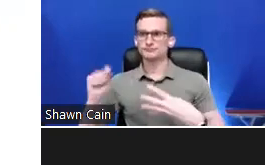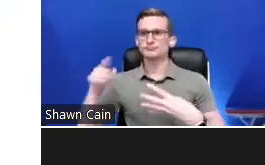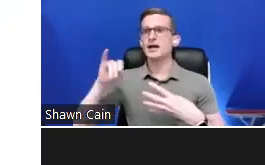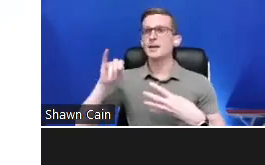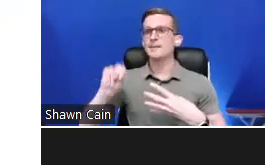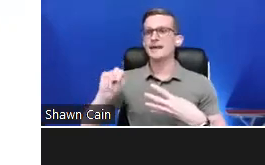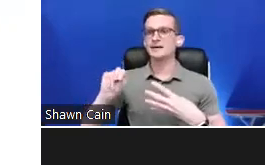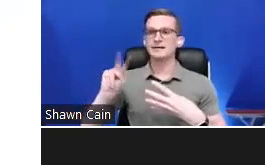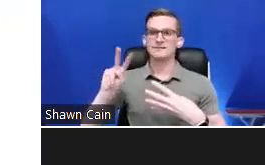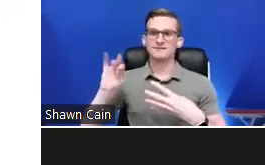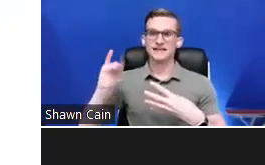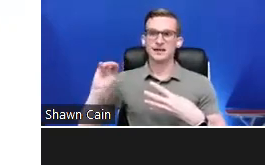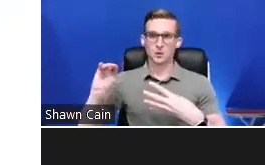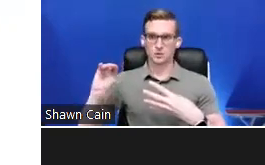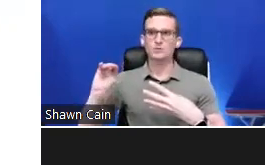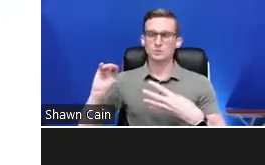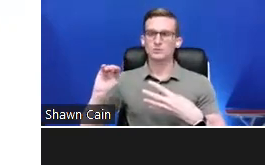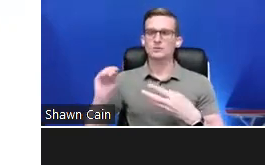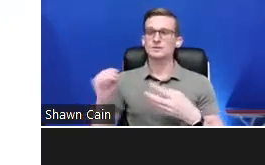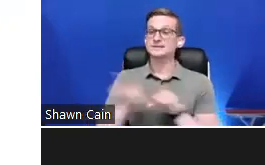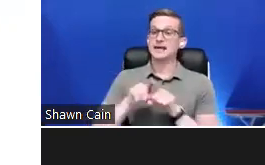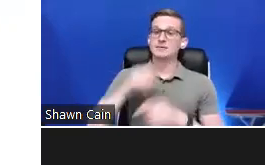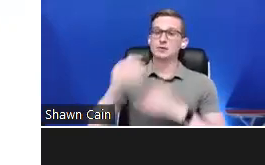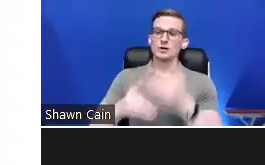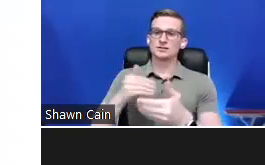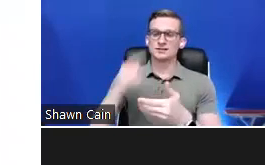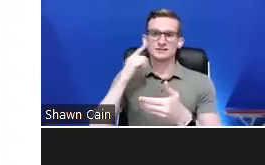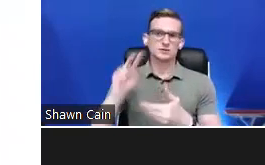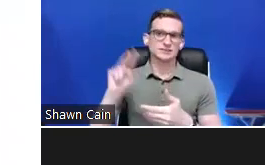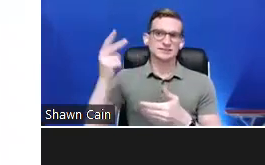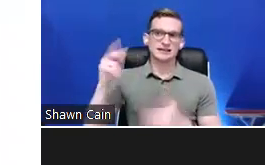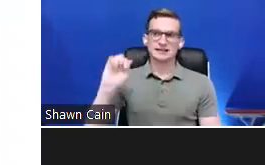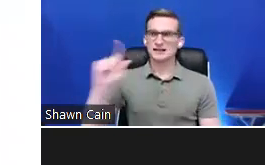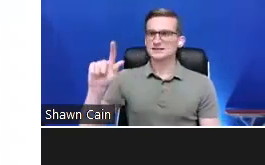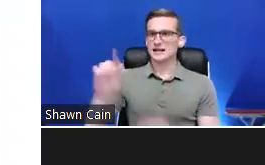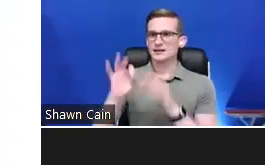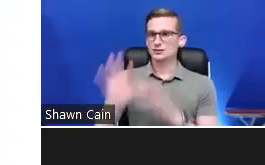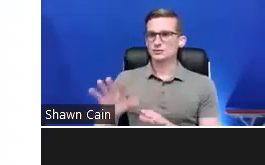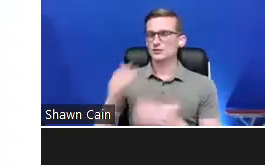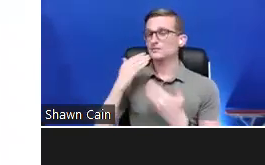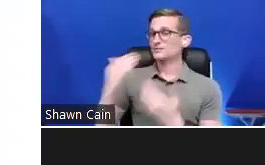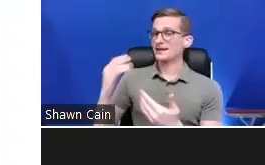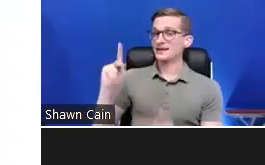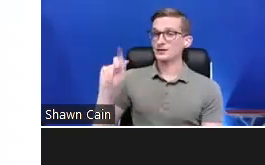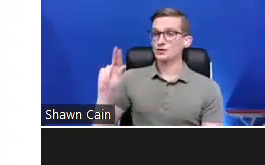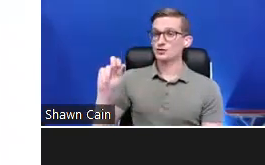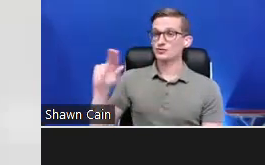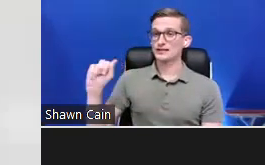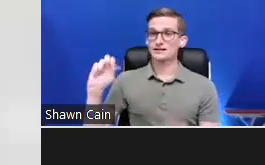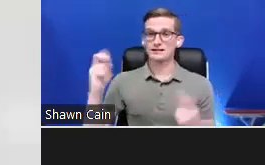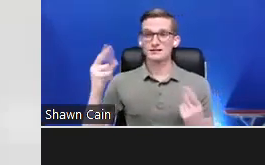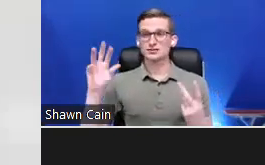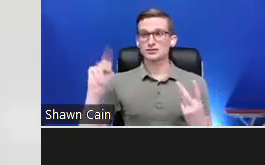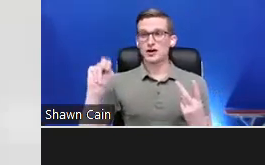repeat this process for the second ASL interpreter. And a big thank you to Karina and Sean for their assistance today.